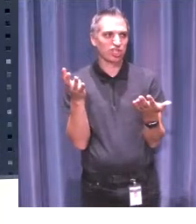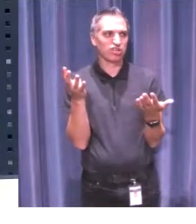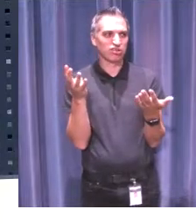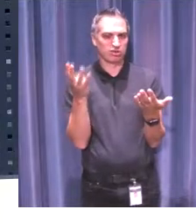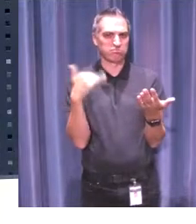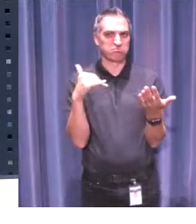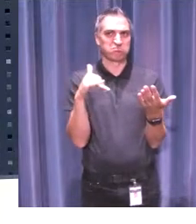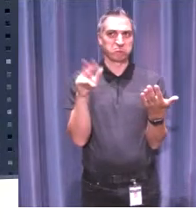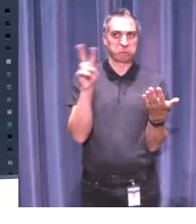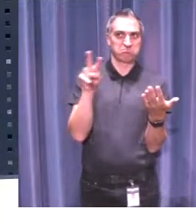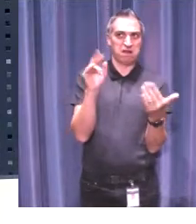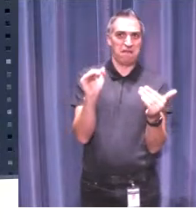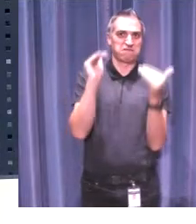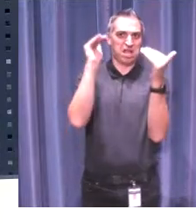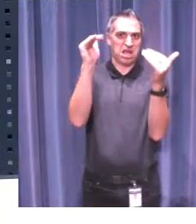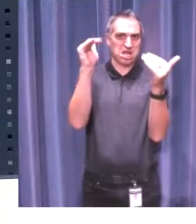looking